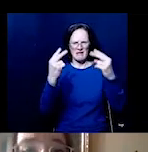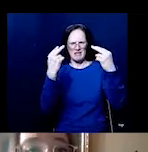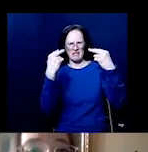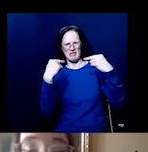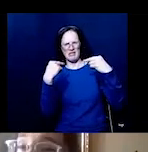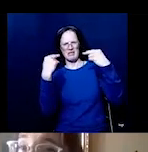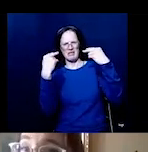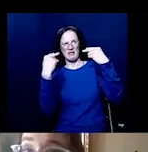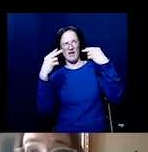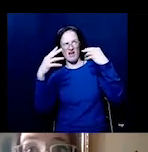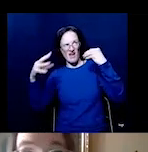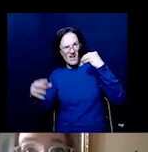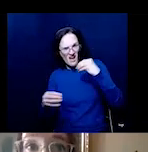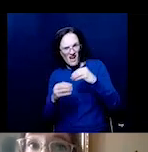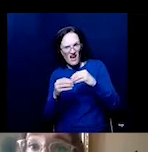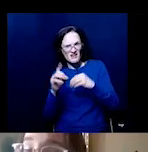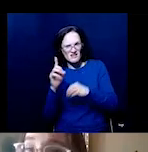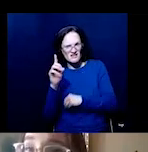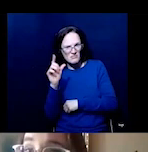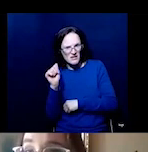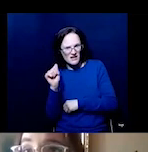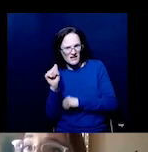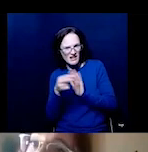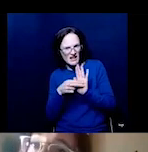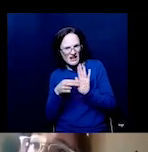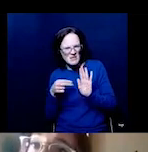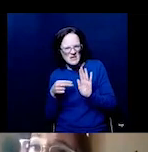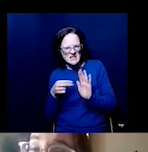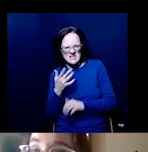a disability, and that's okay. It doesn't mean that